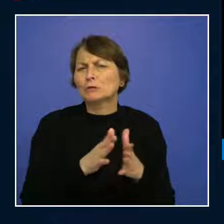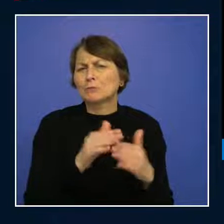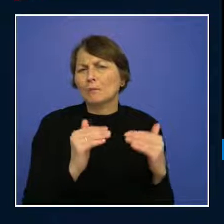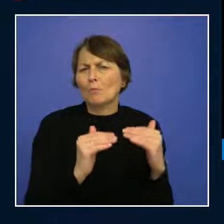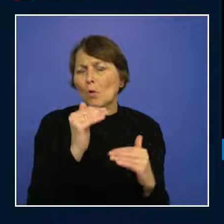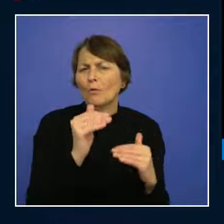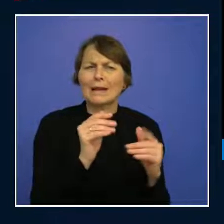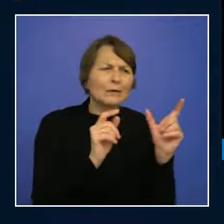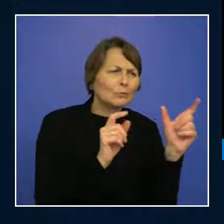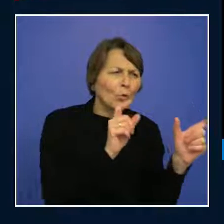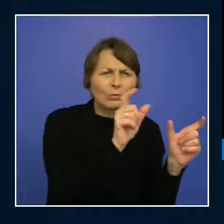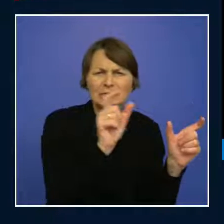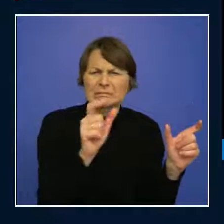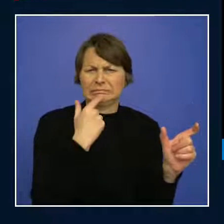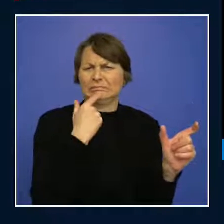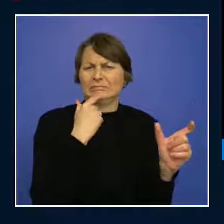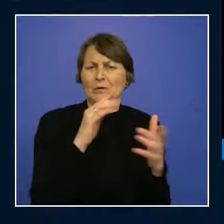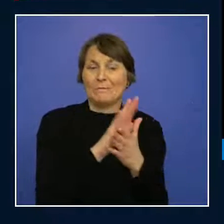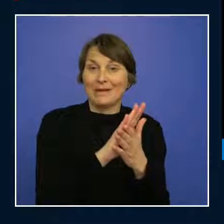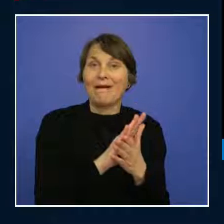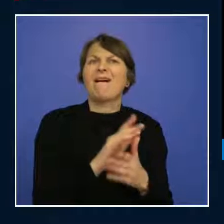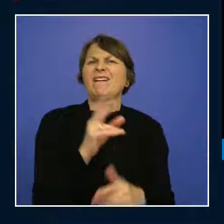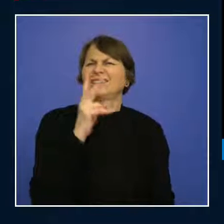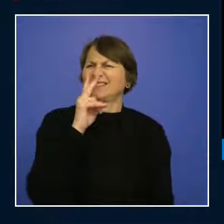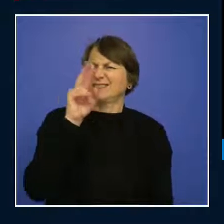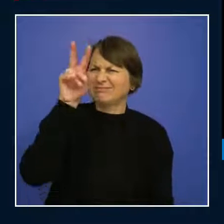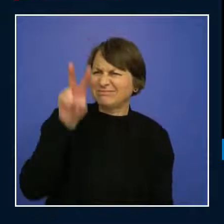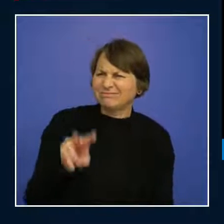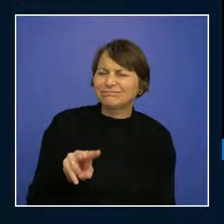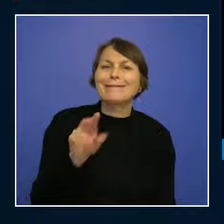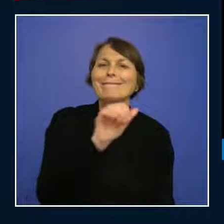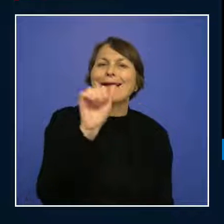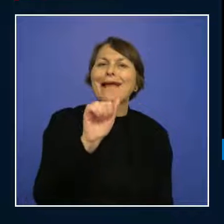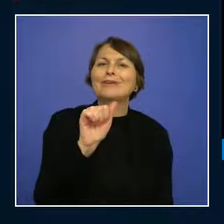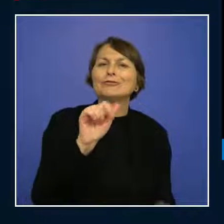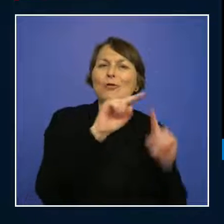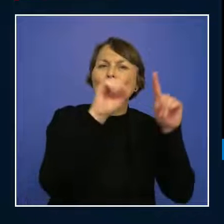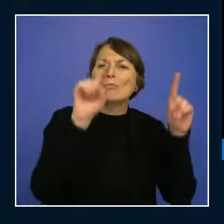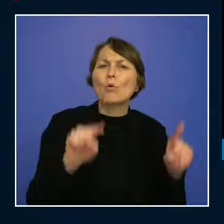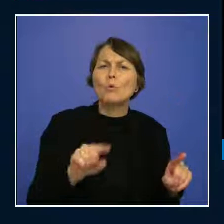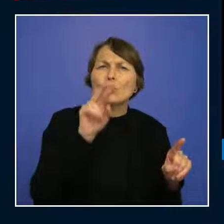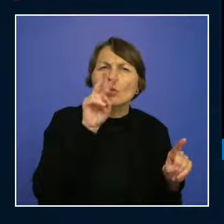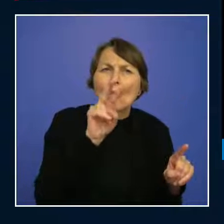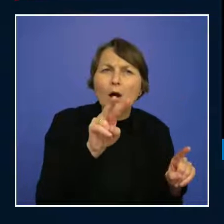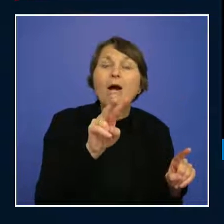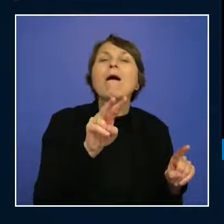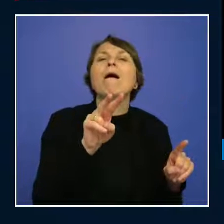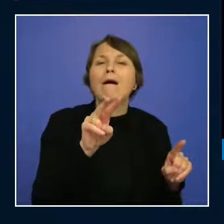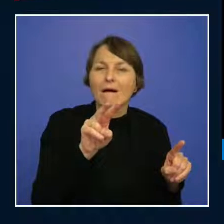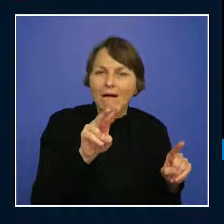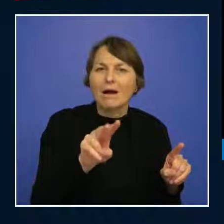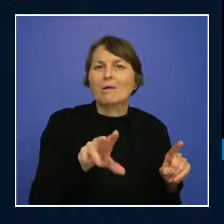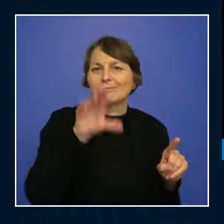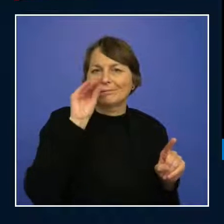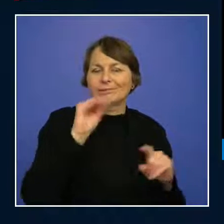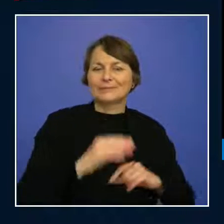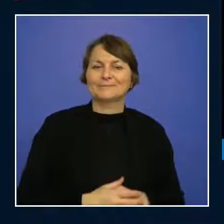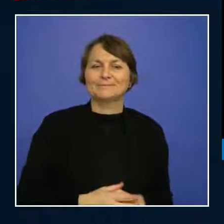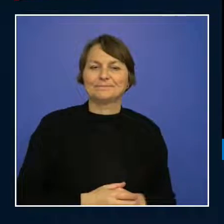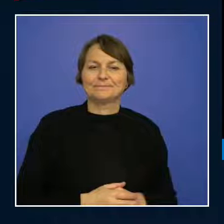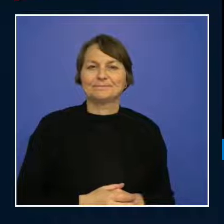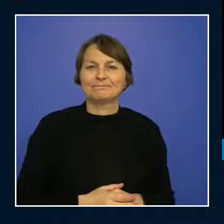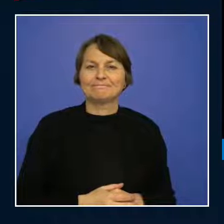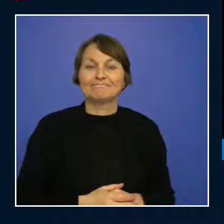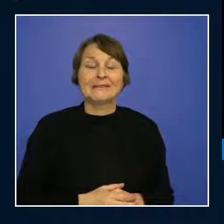you come across it within the Azure Portal versus the documentation. Now, the Azure Load Balancer is something that can be